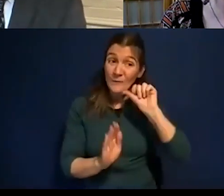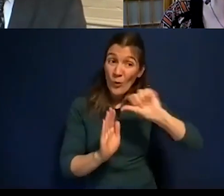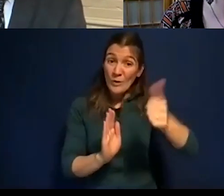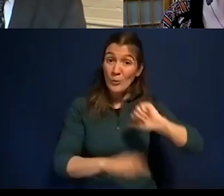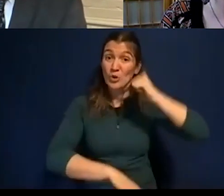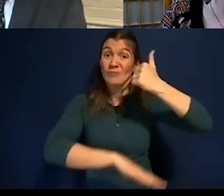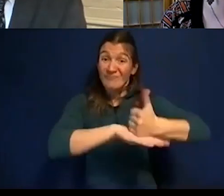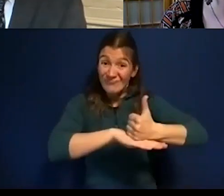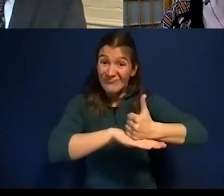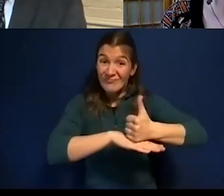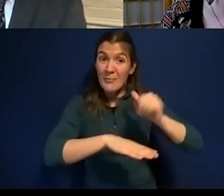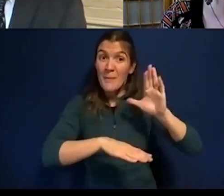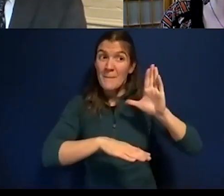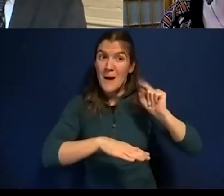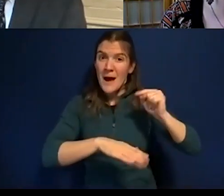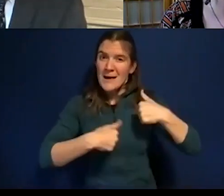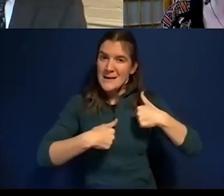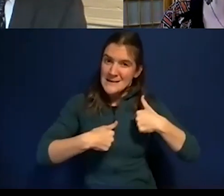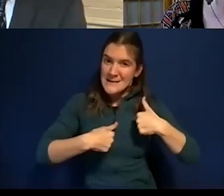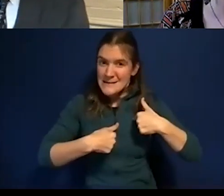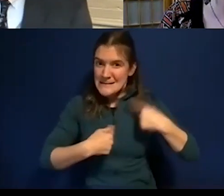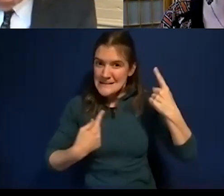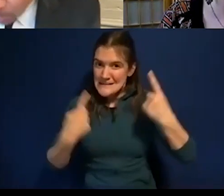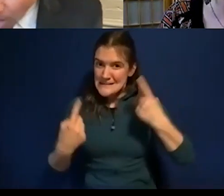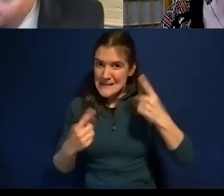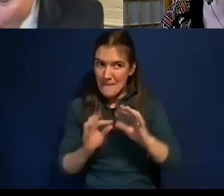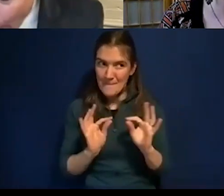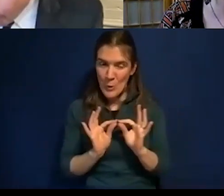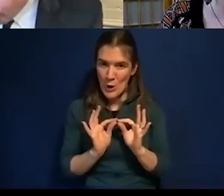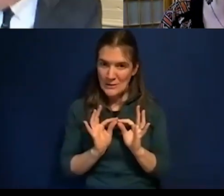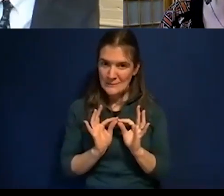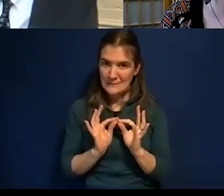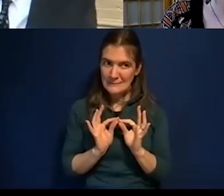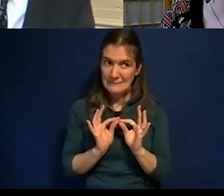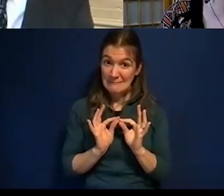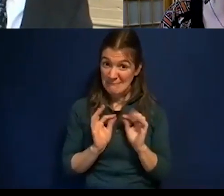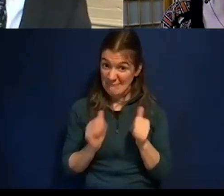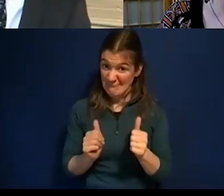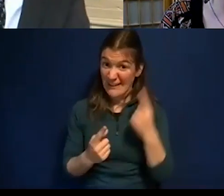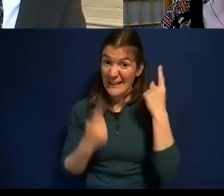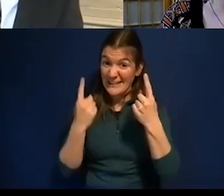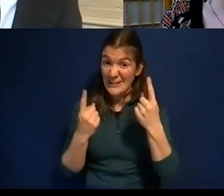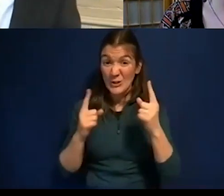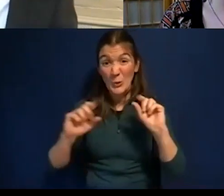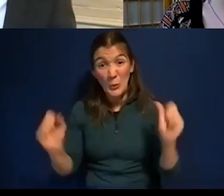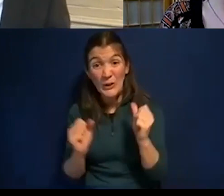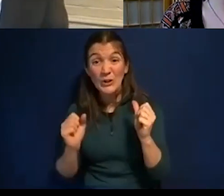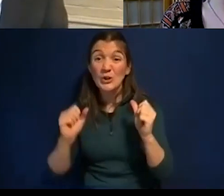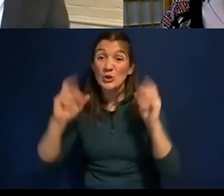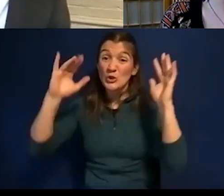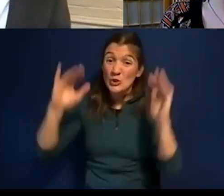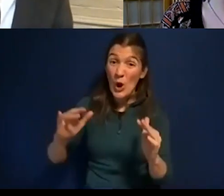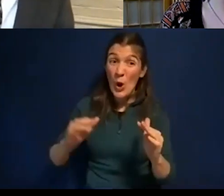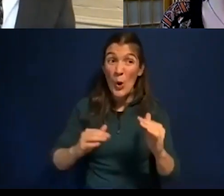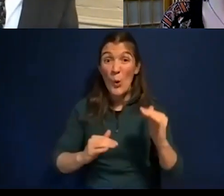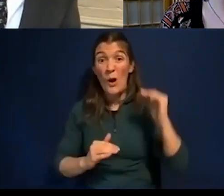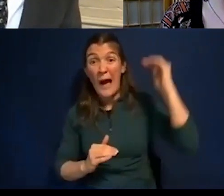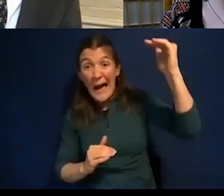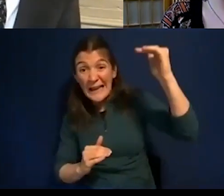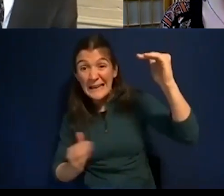and I don't have any problem with it. I just really want to make sure that that's been considered for the height and everything.